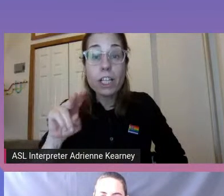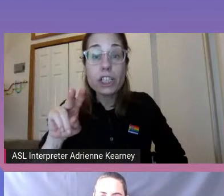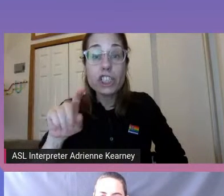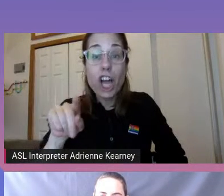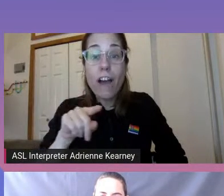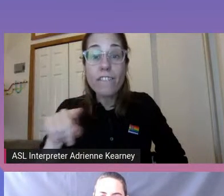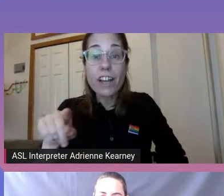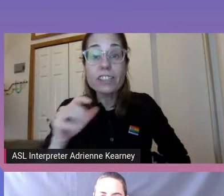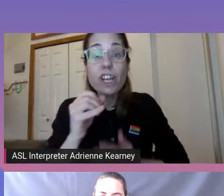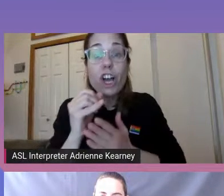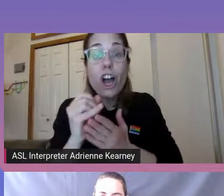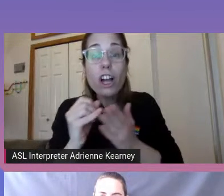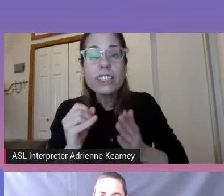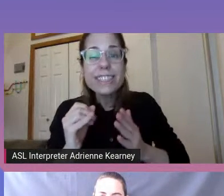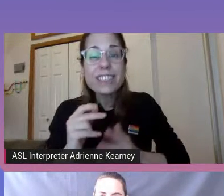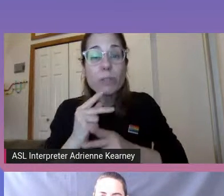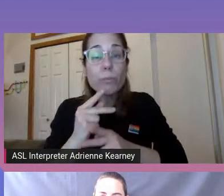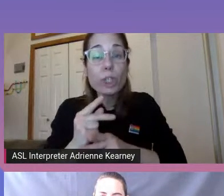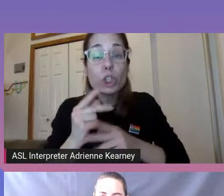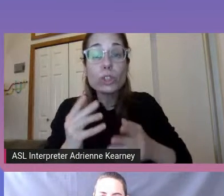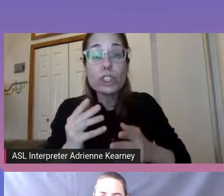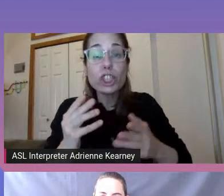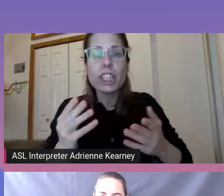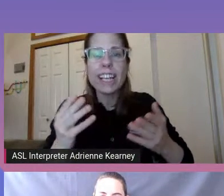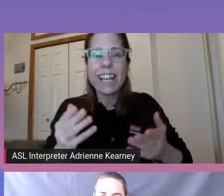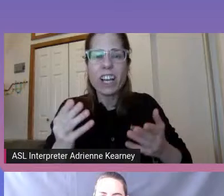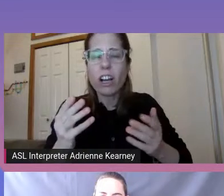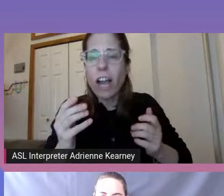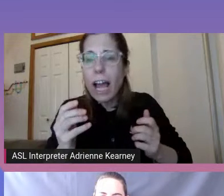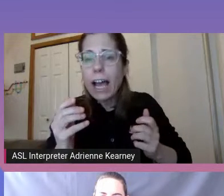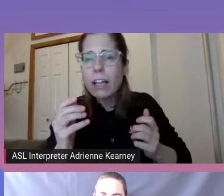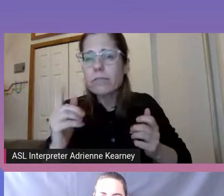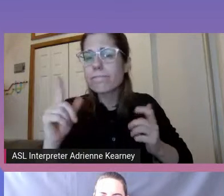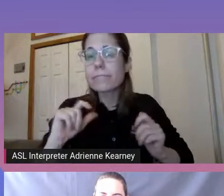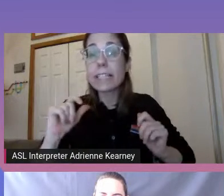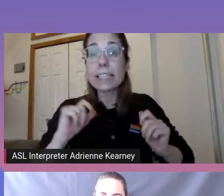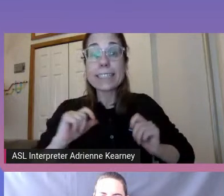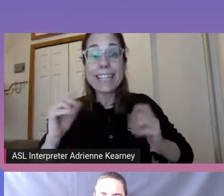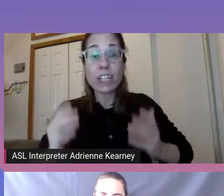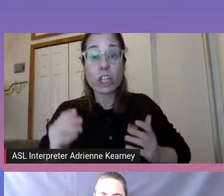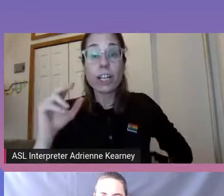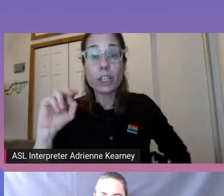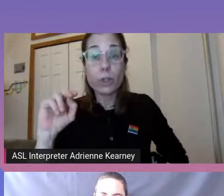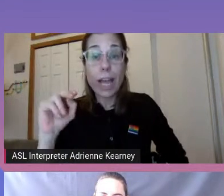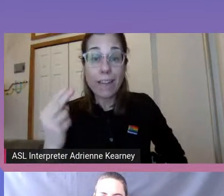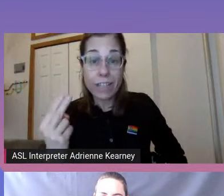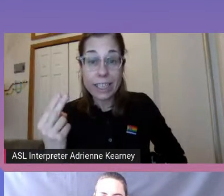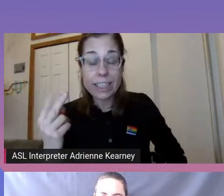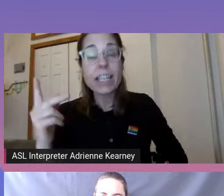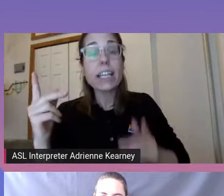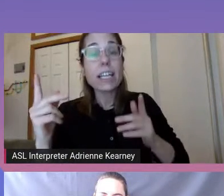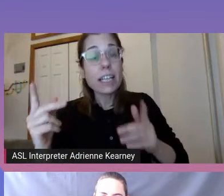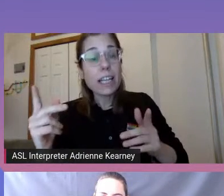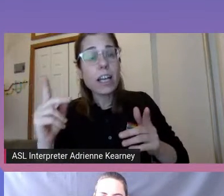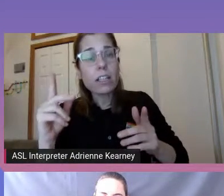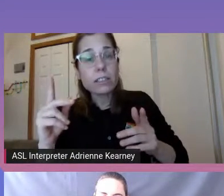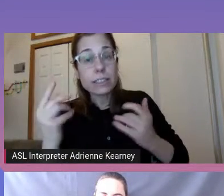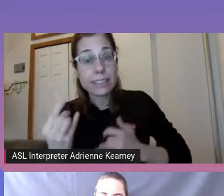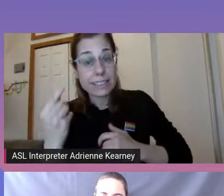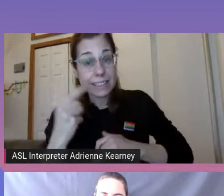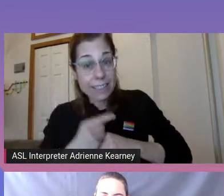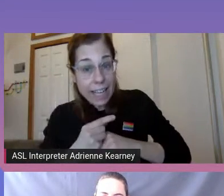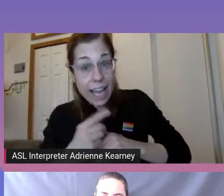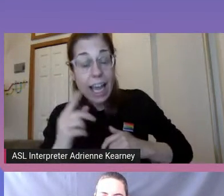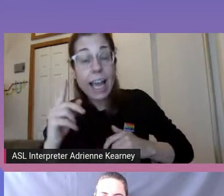New Haven. But I also, as we have a conversation today about being creators and women who create, I also have a